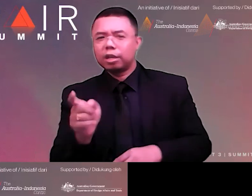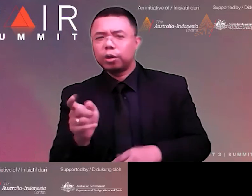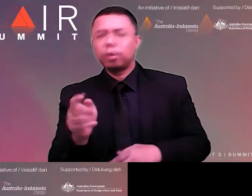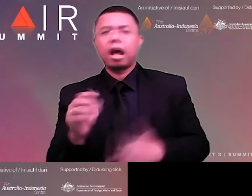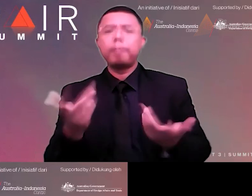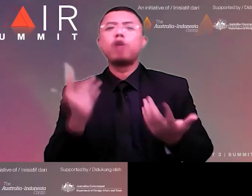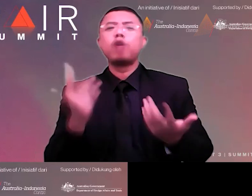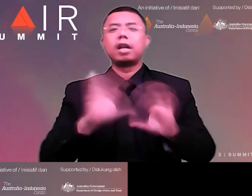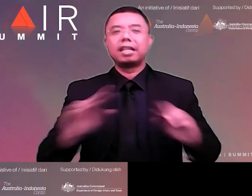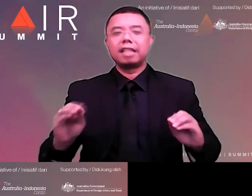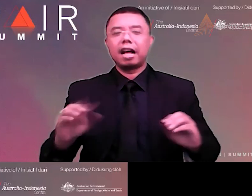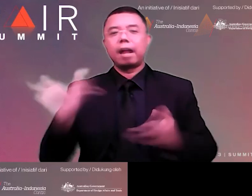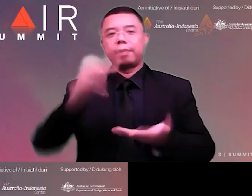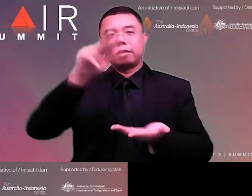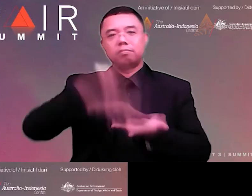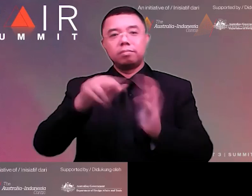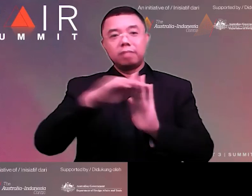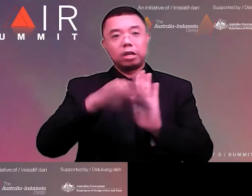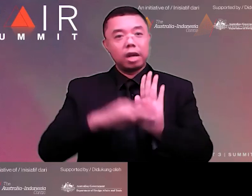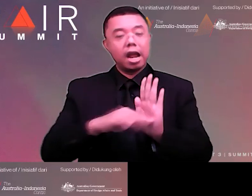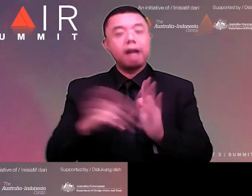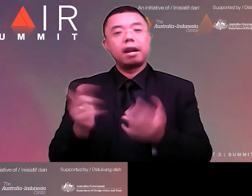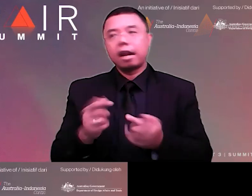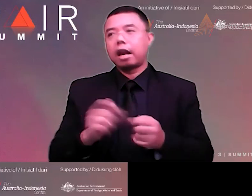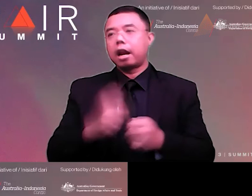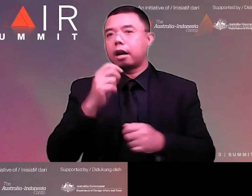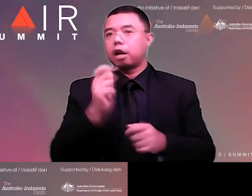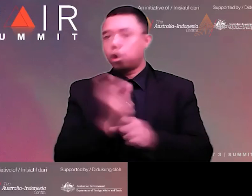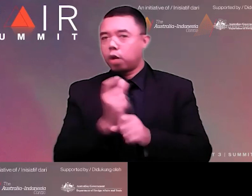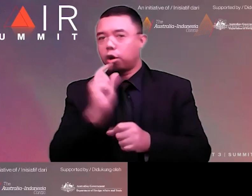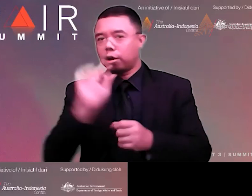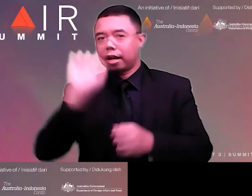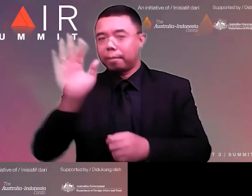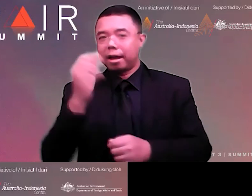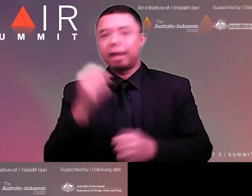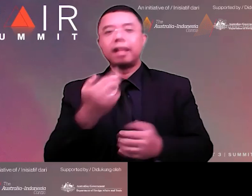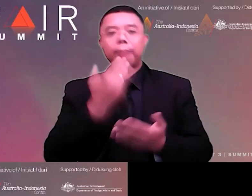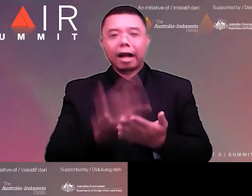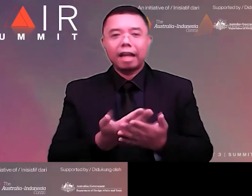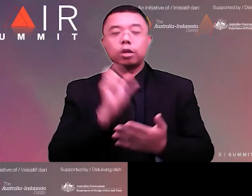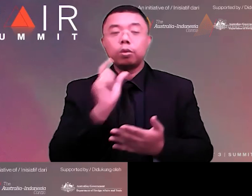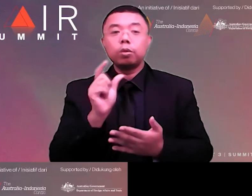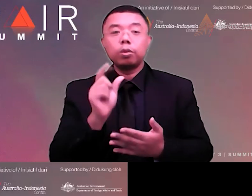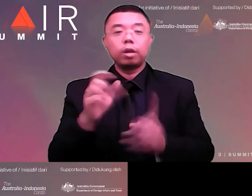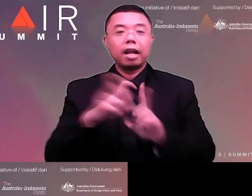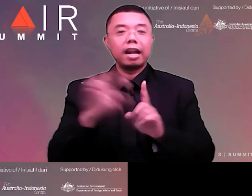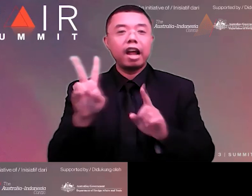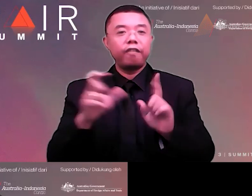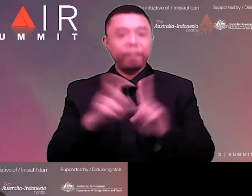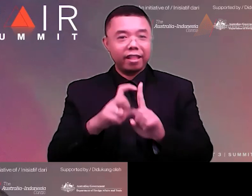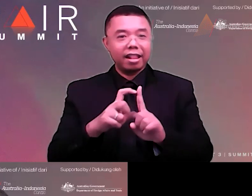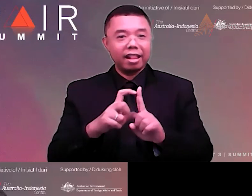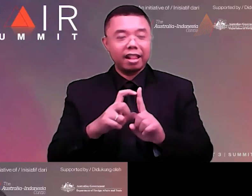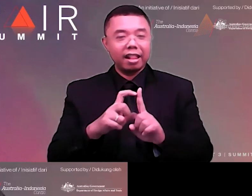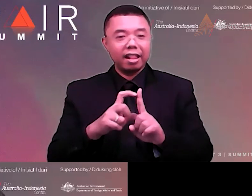and a bit of a look ahead as well. So thank you very much to David Neller, the Facility Director at Prospera, for his role